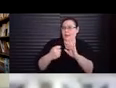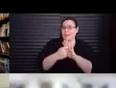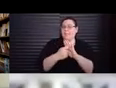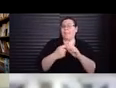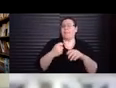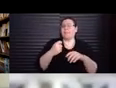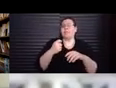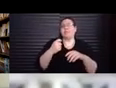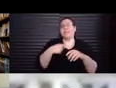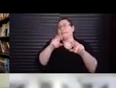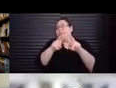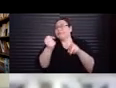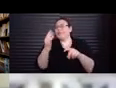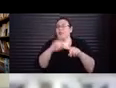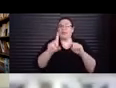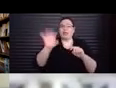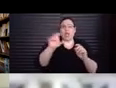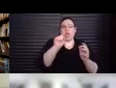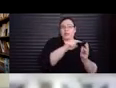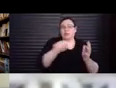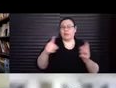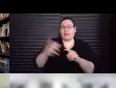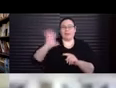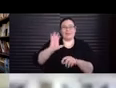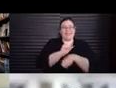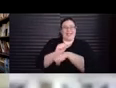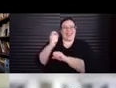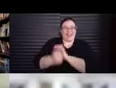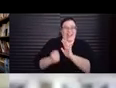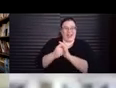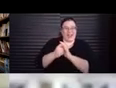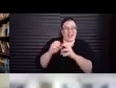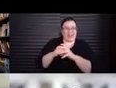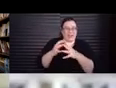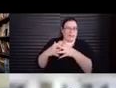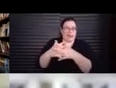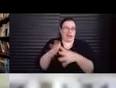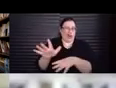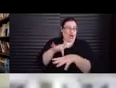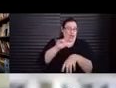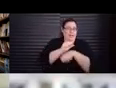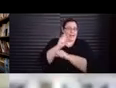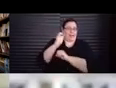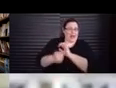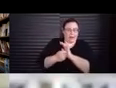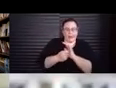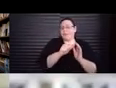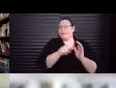we actually looked at a few documents from the slavery era in the United States, especially the early slavery era. Mm-hmm. One of them was